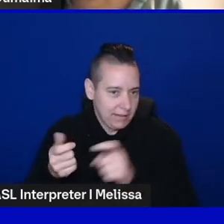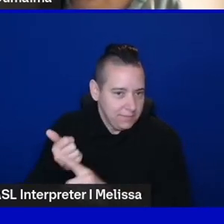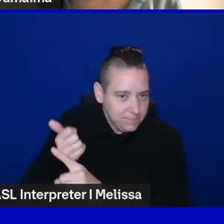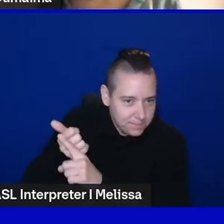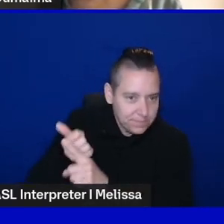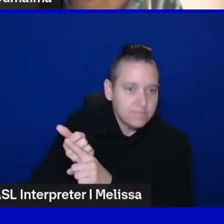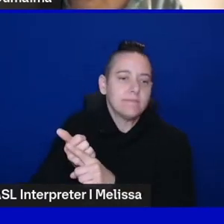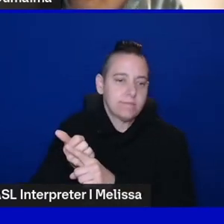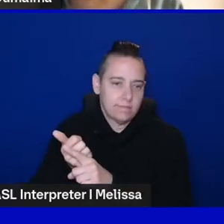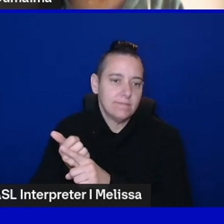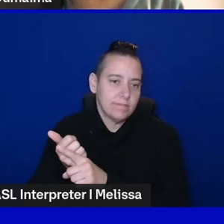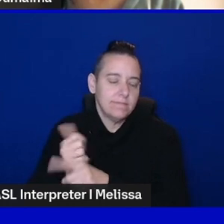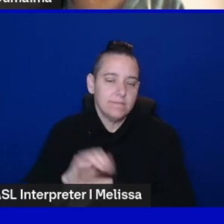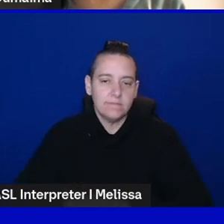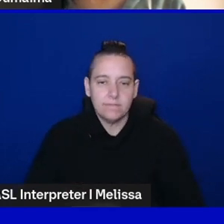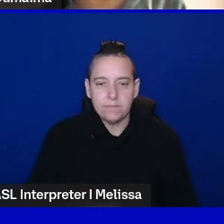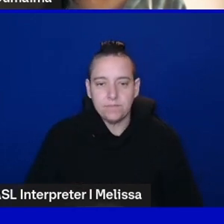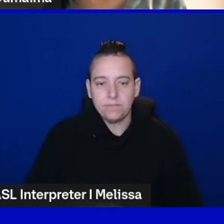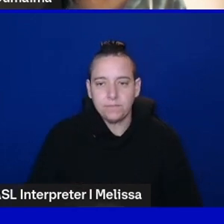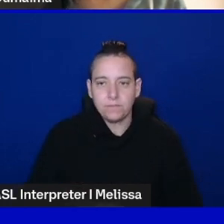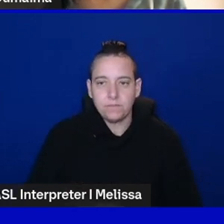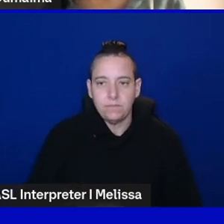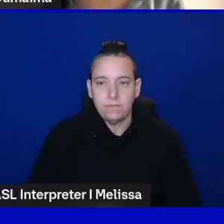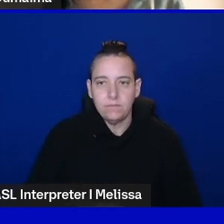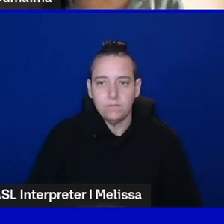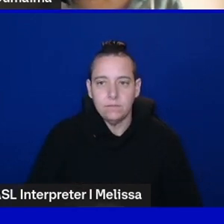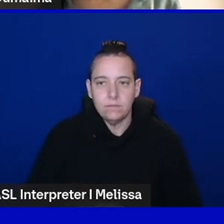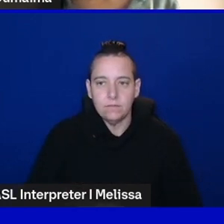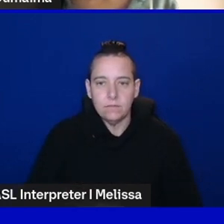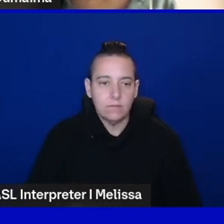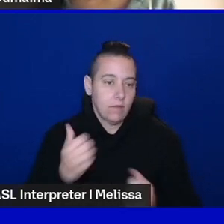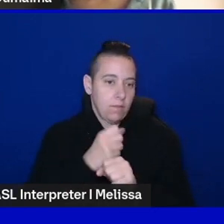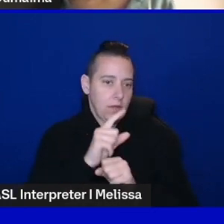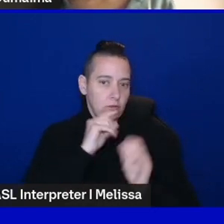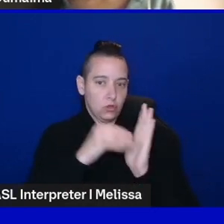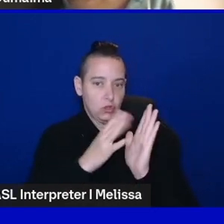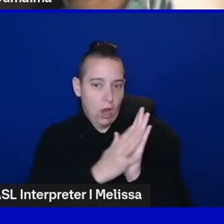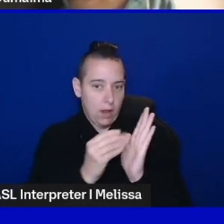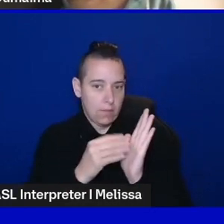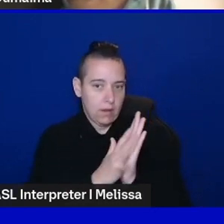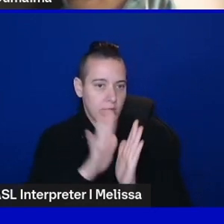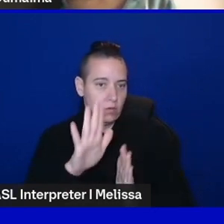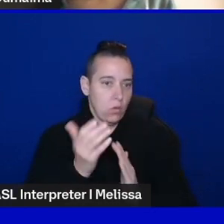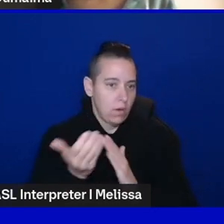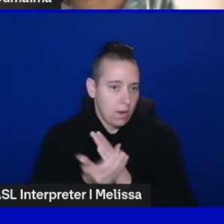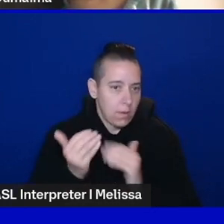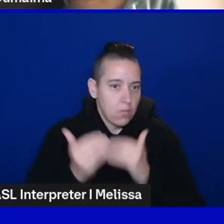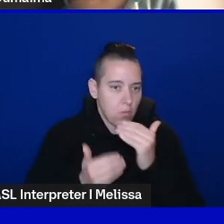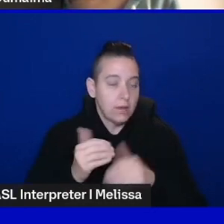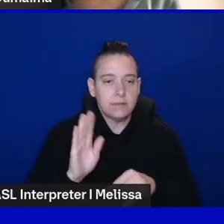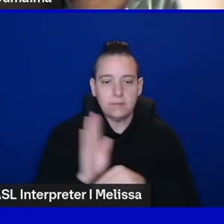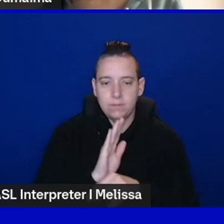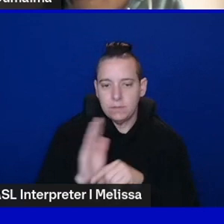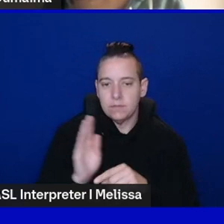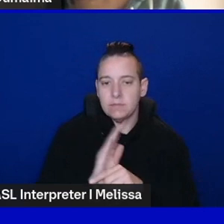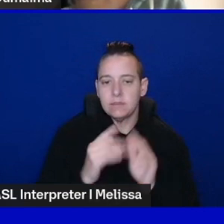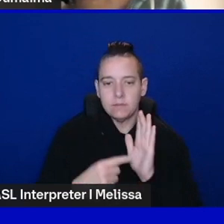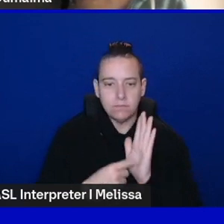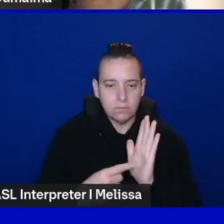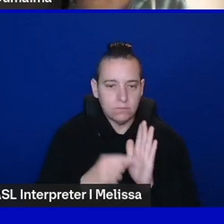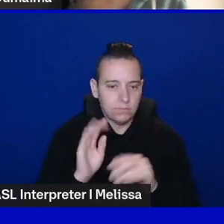a task manually. And also make sure to document your automation processes, and business process